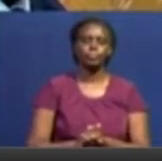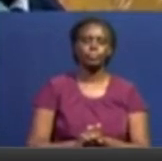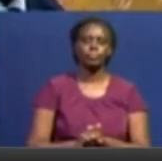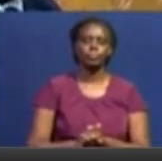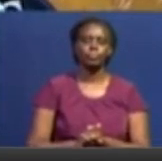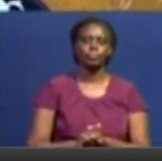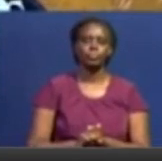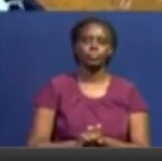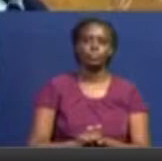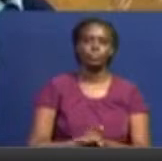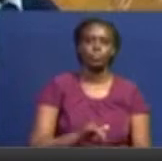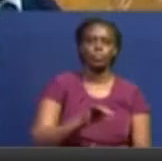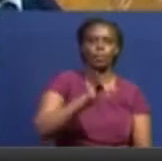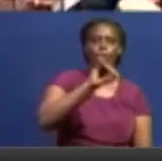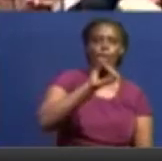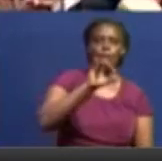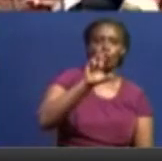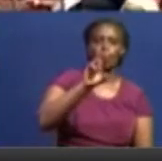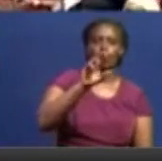Joseph Wainaina Iraya.